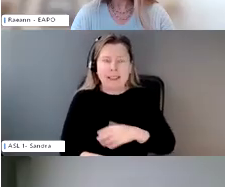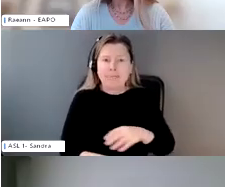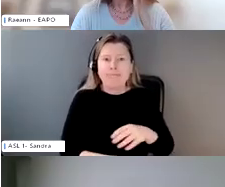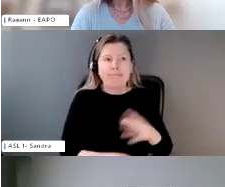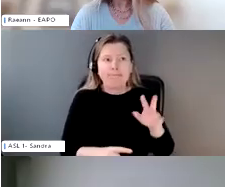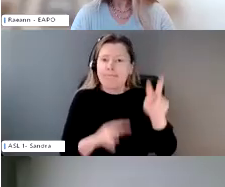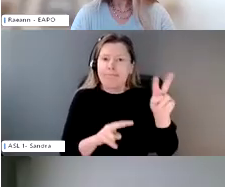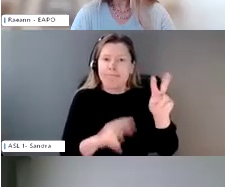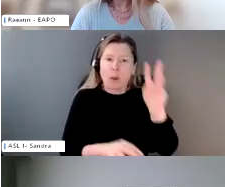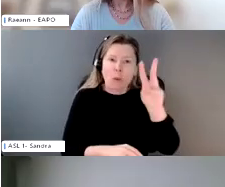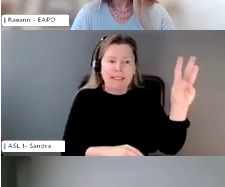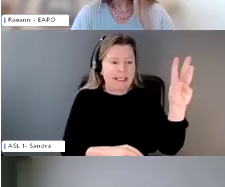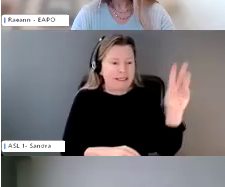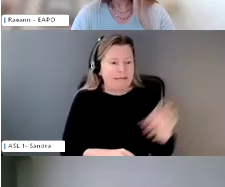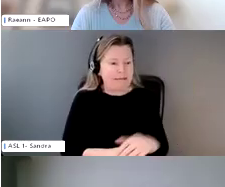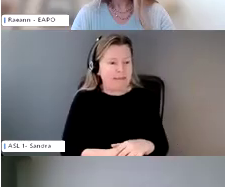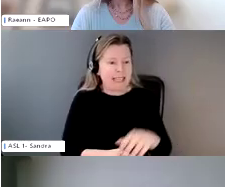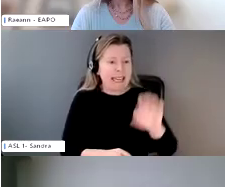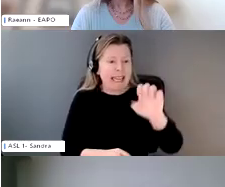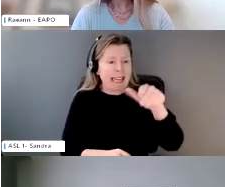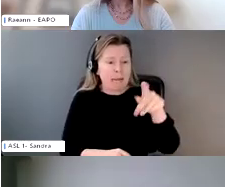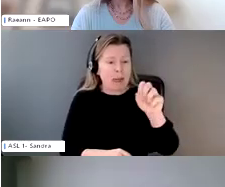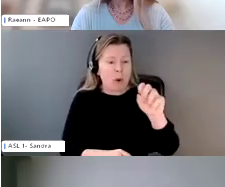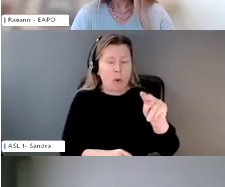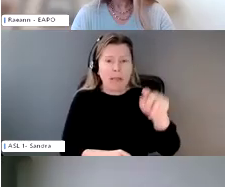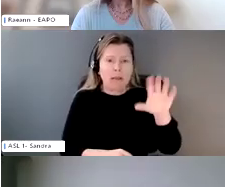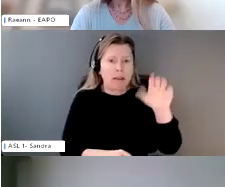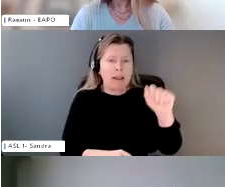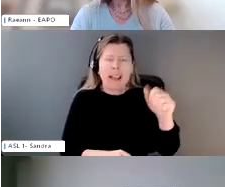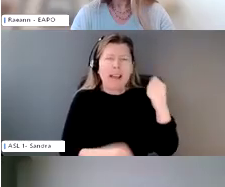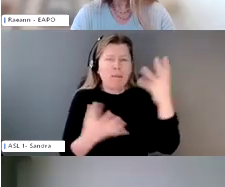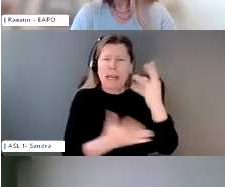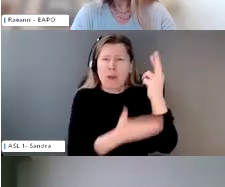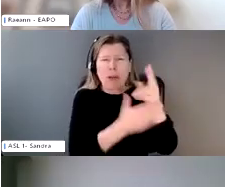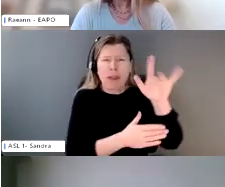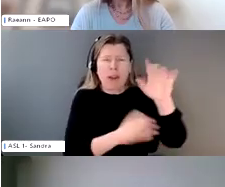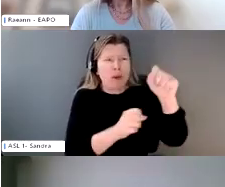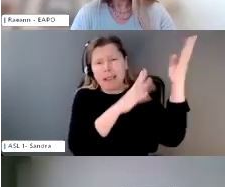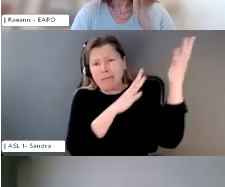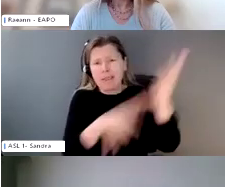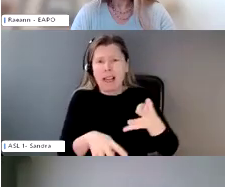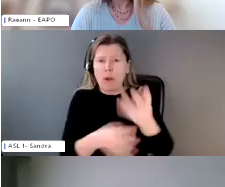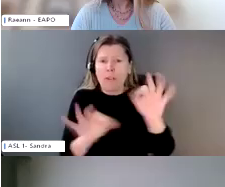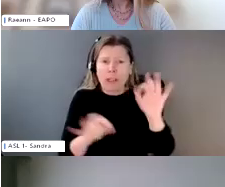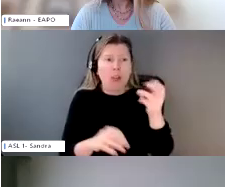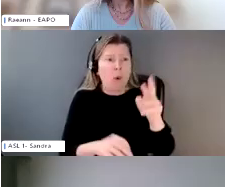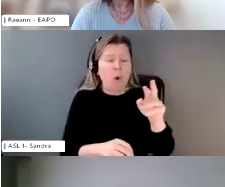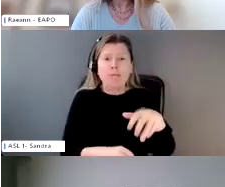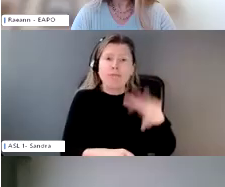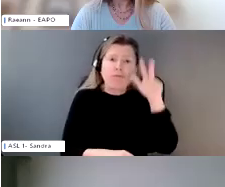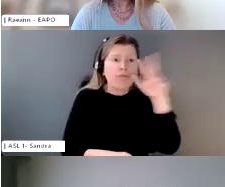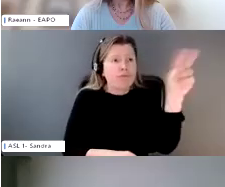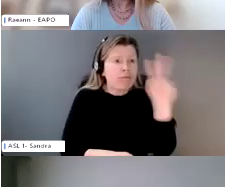box after. Yeah, there's many resources that you can download for free or just view on our